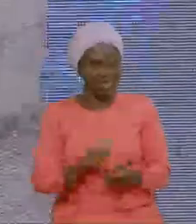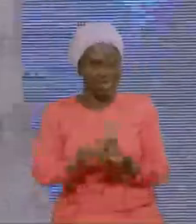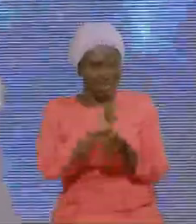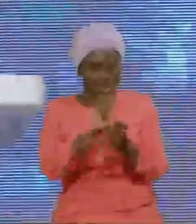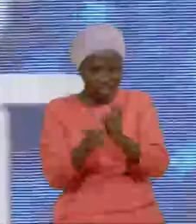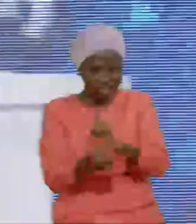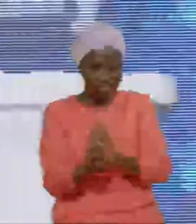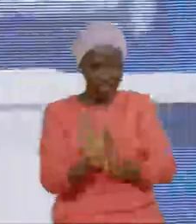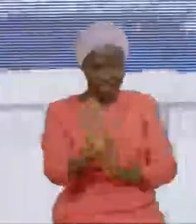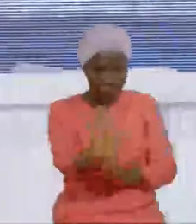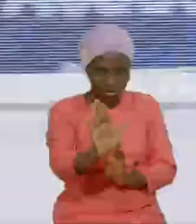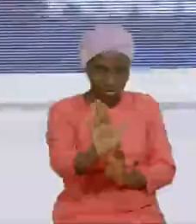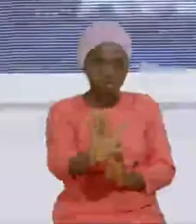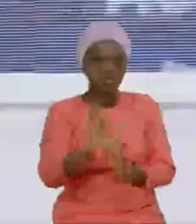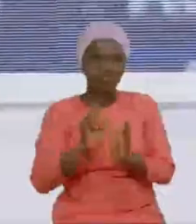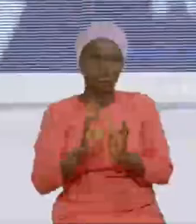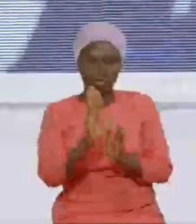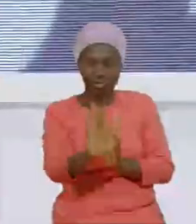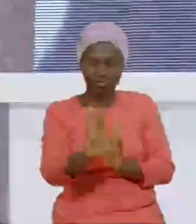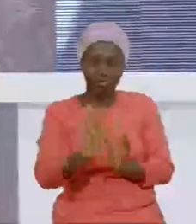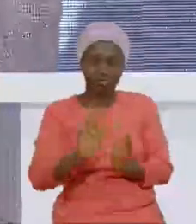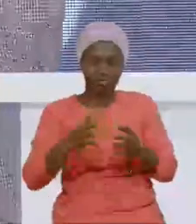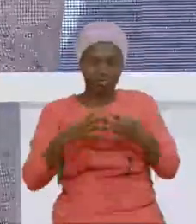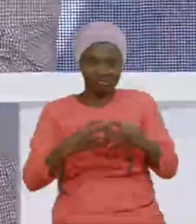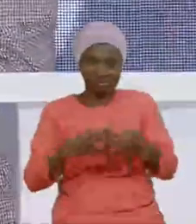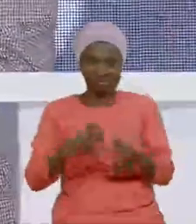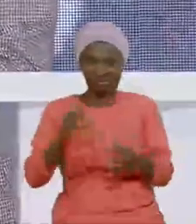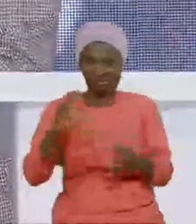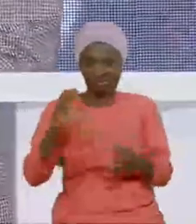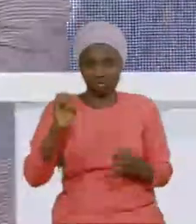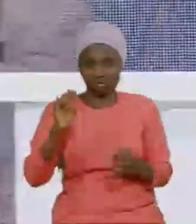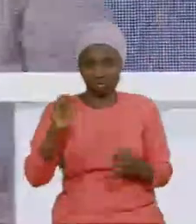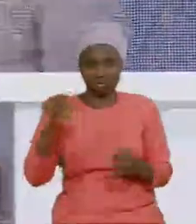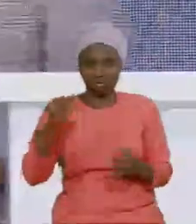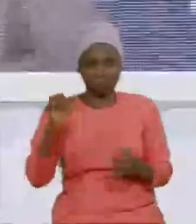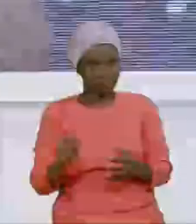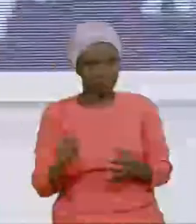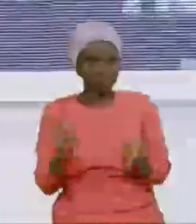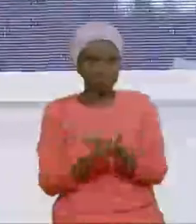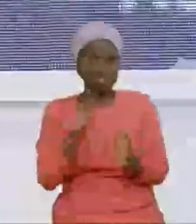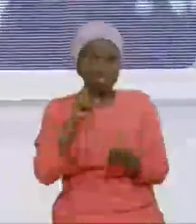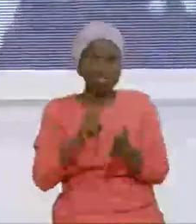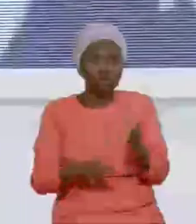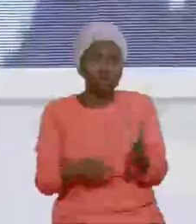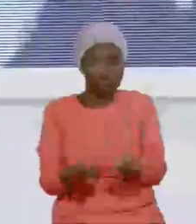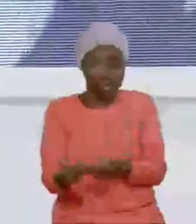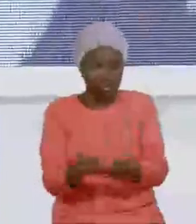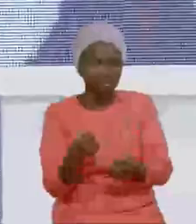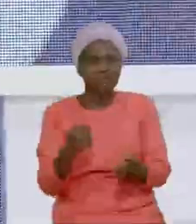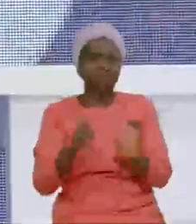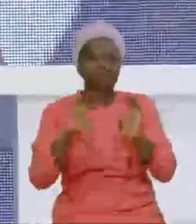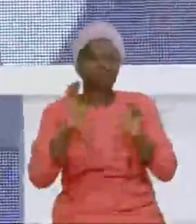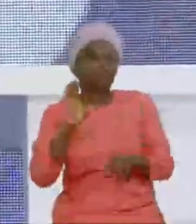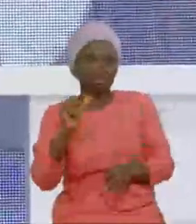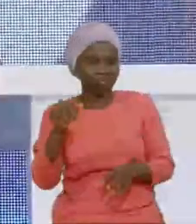engine. Change ton moteur. That's what drives the car. C'est ce qui pousse la voiture à marcher. The steering